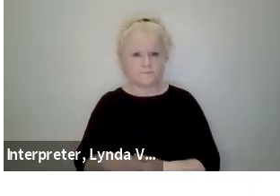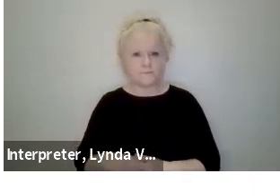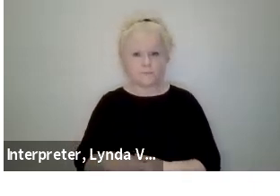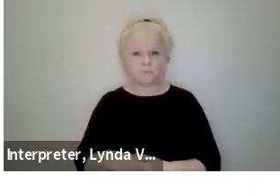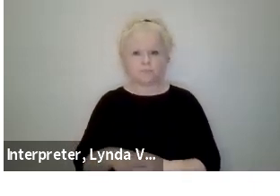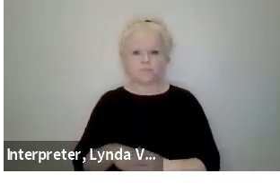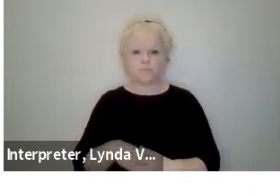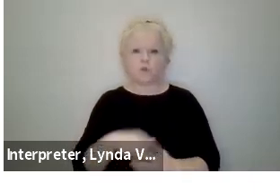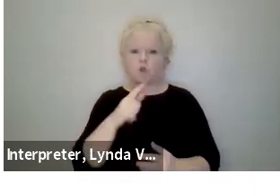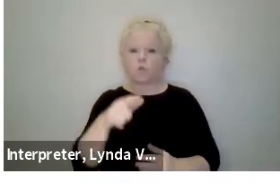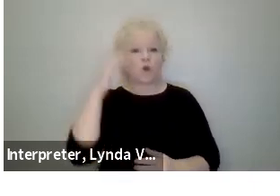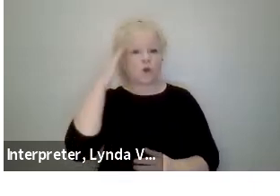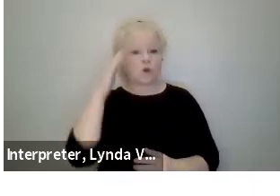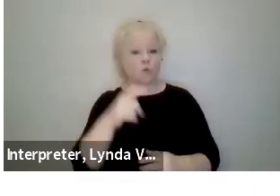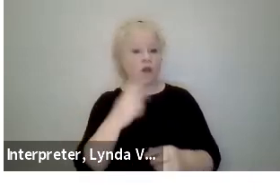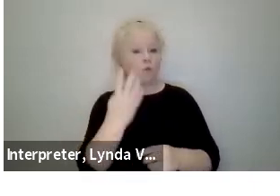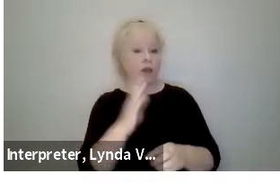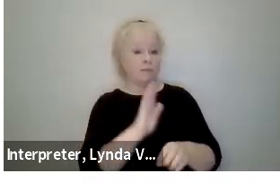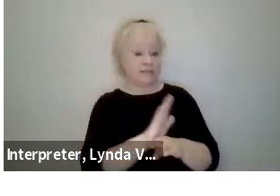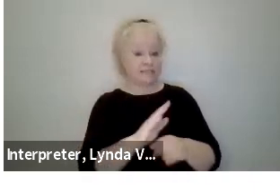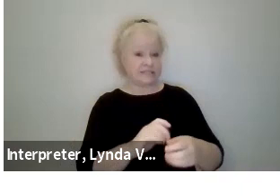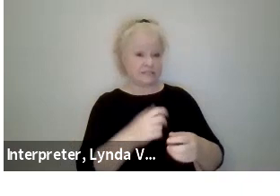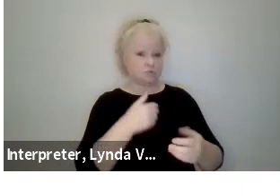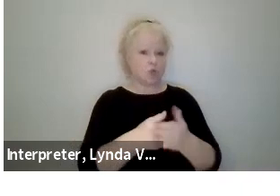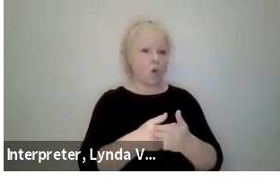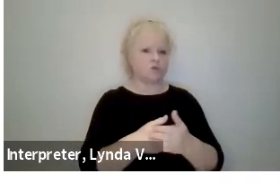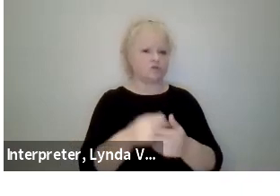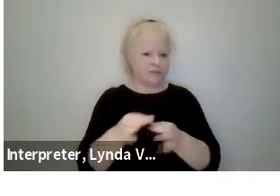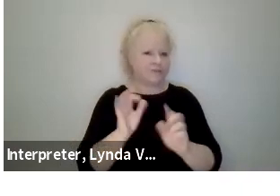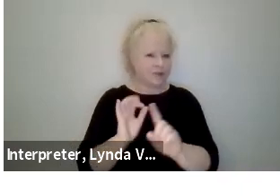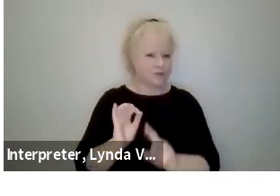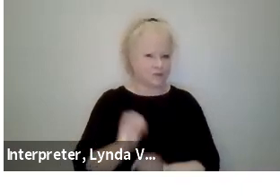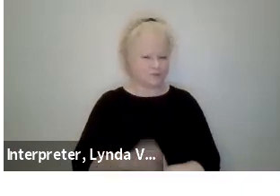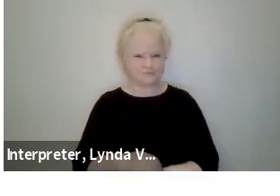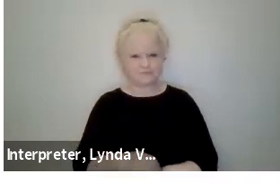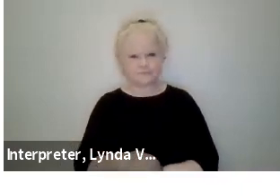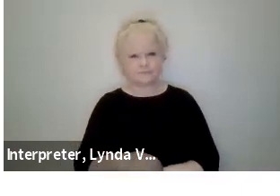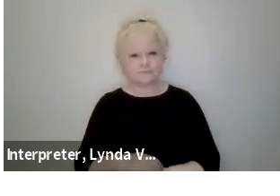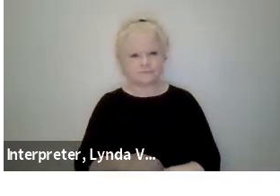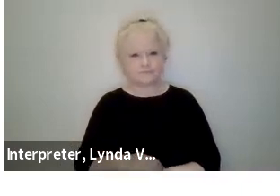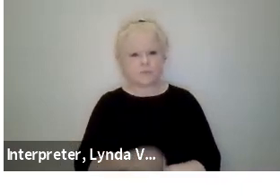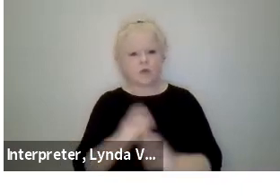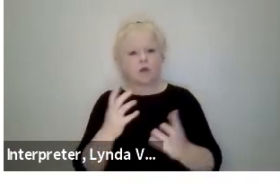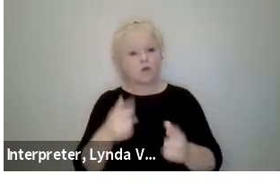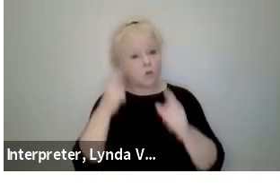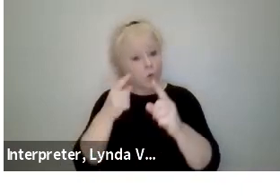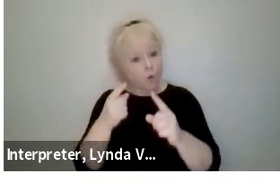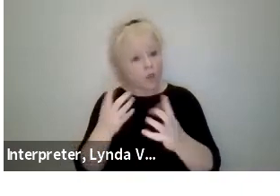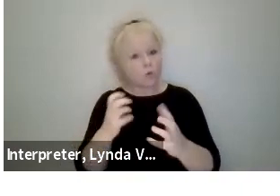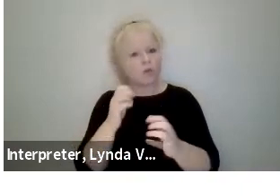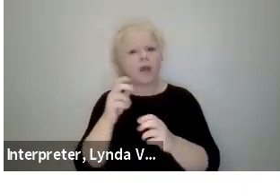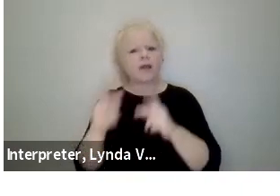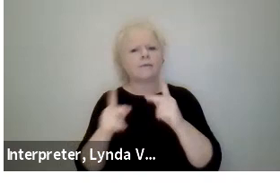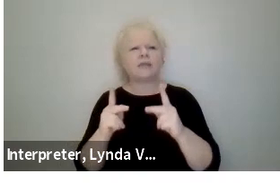closest business partners. When we take a look at our progression toward placing individuals into successful employment, we are at